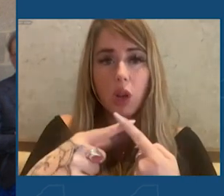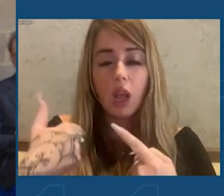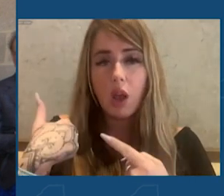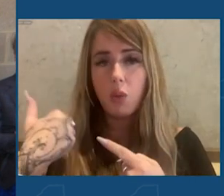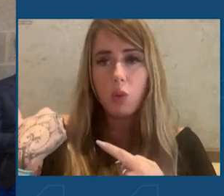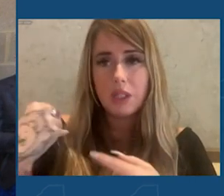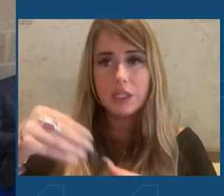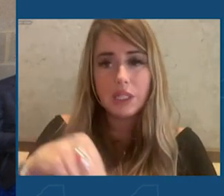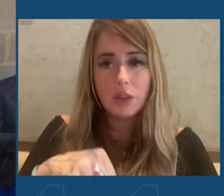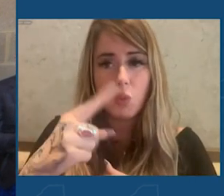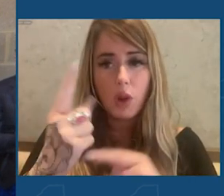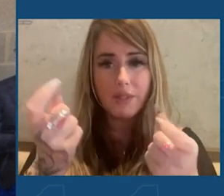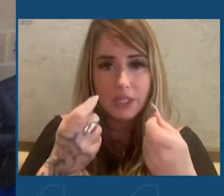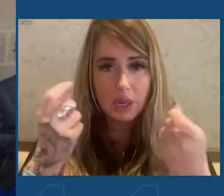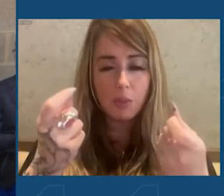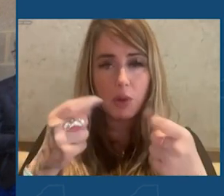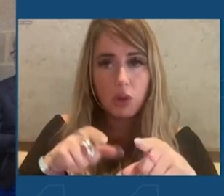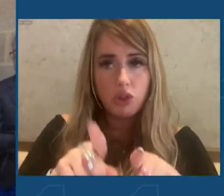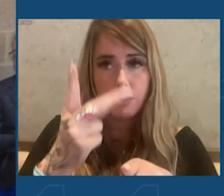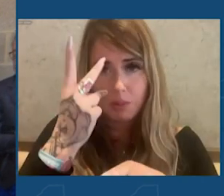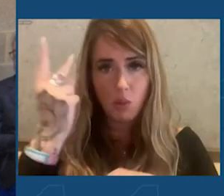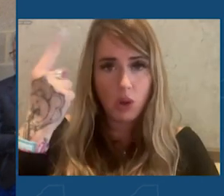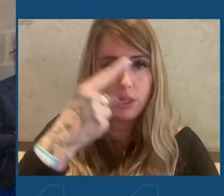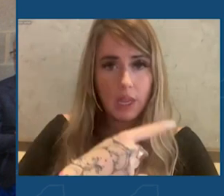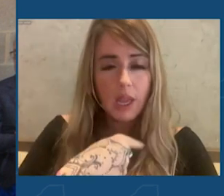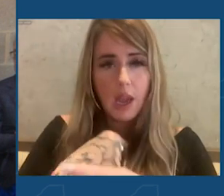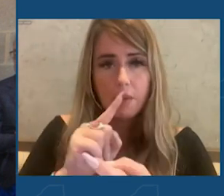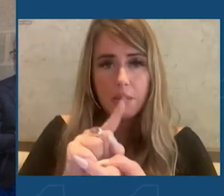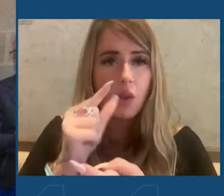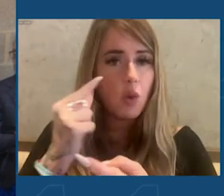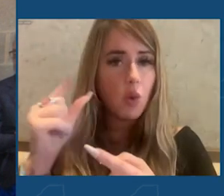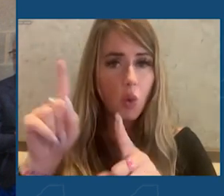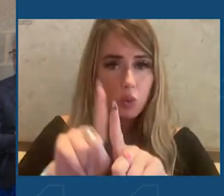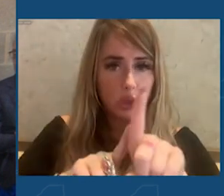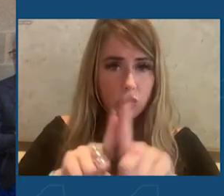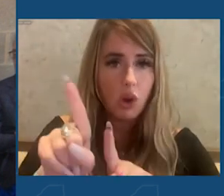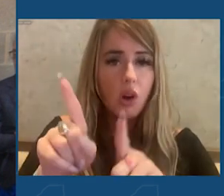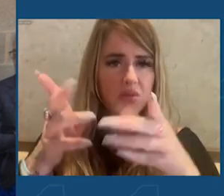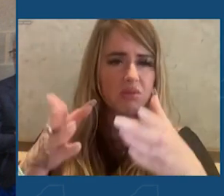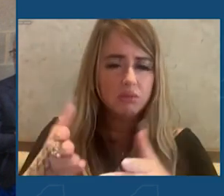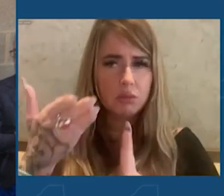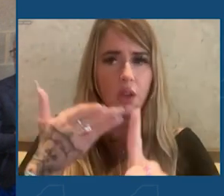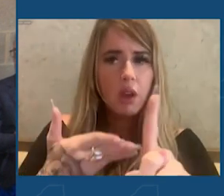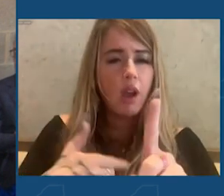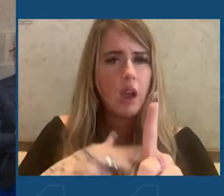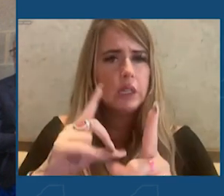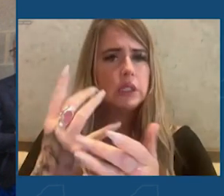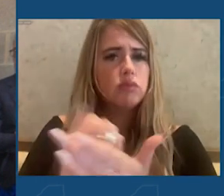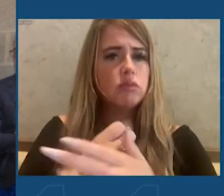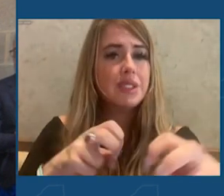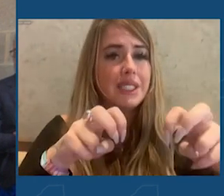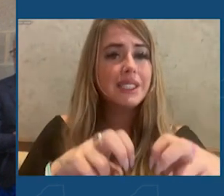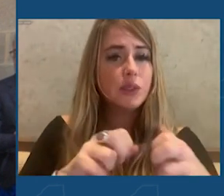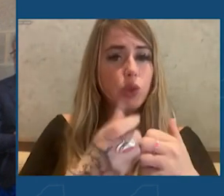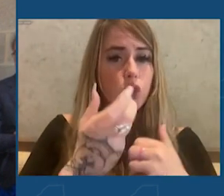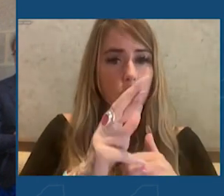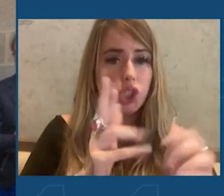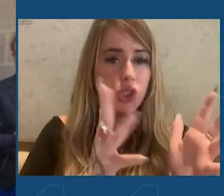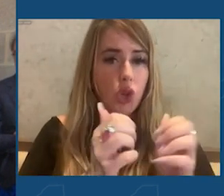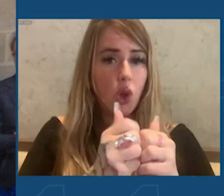the ceremonies on Memorial Day, I met a Gold Star mom. And I had the chance to sit next to her and talk with